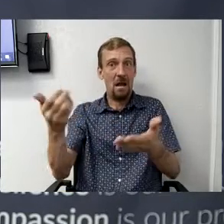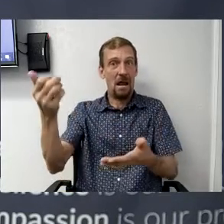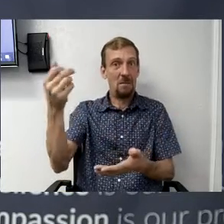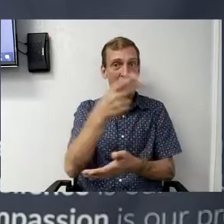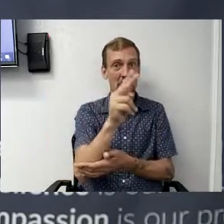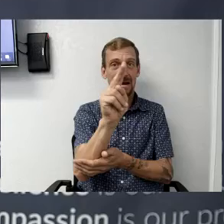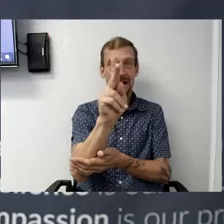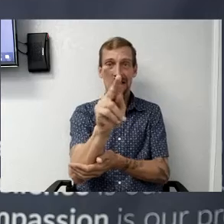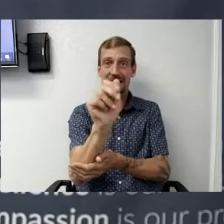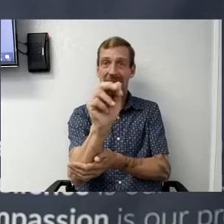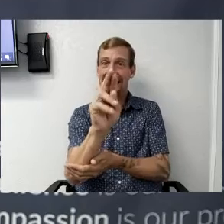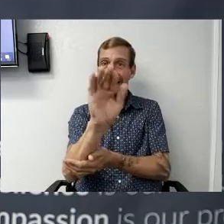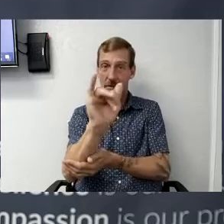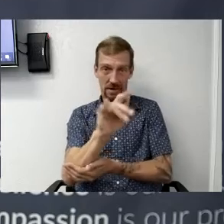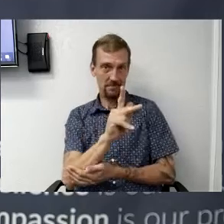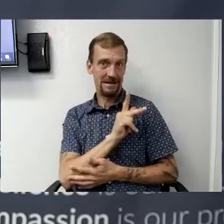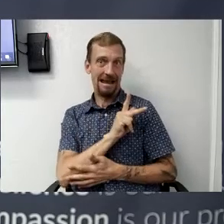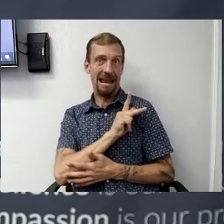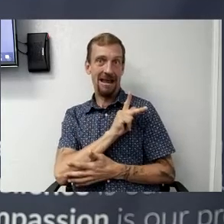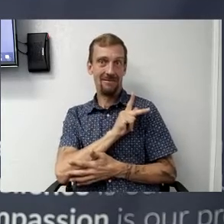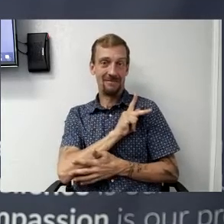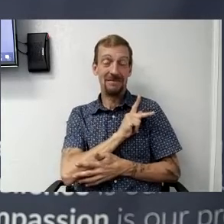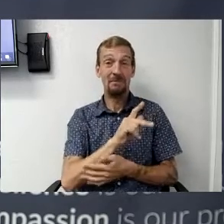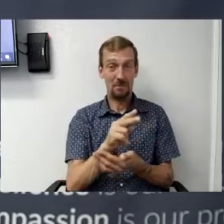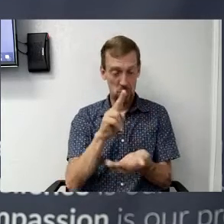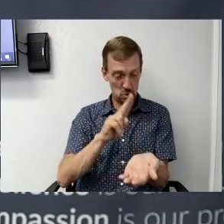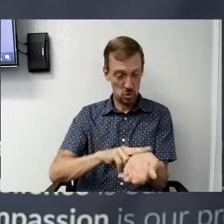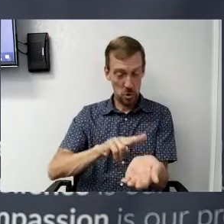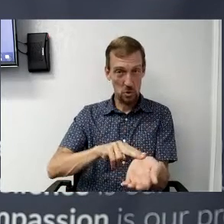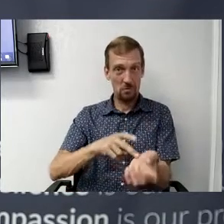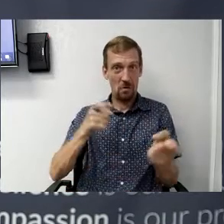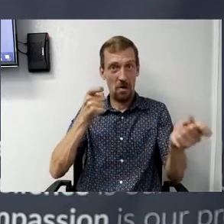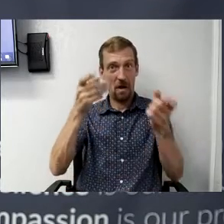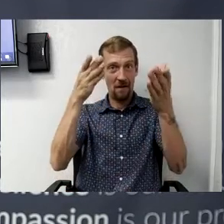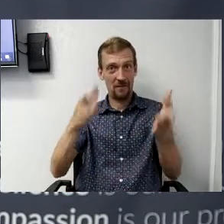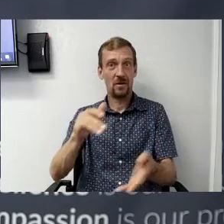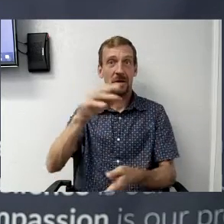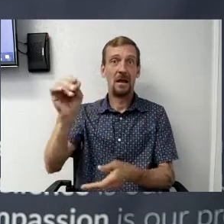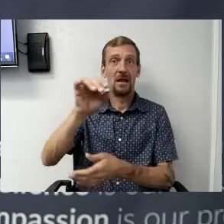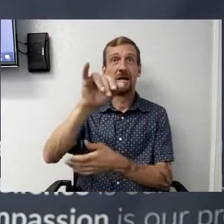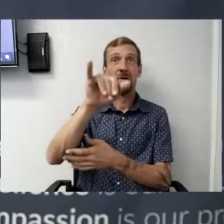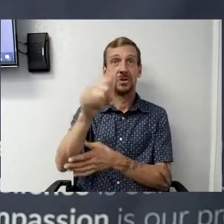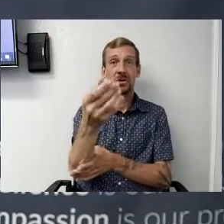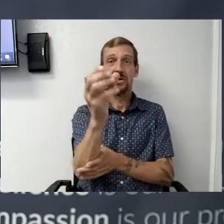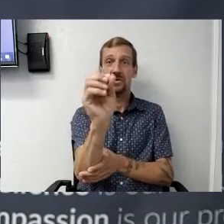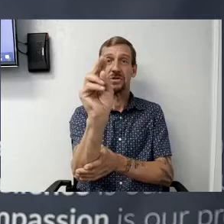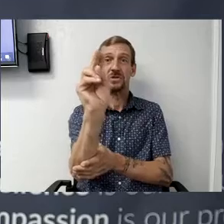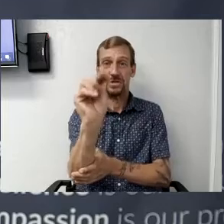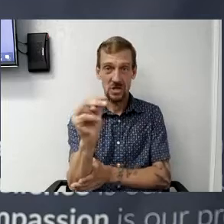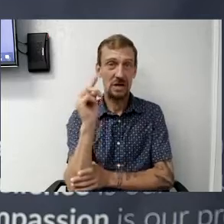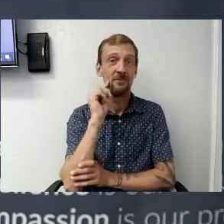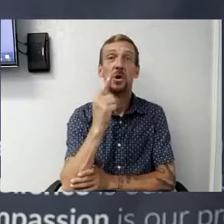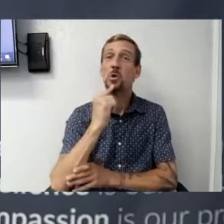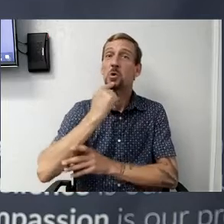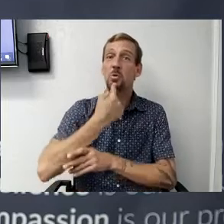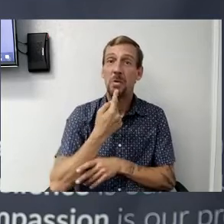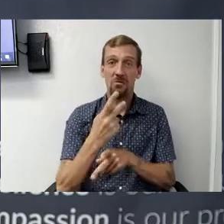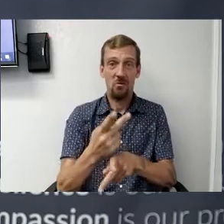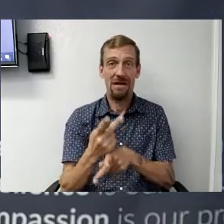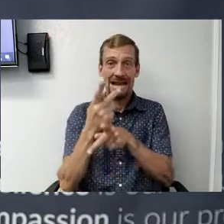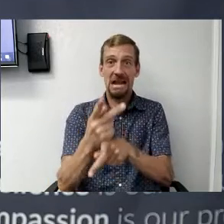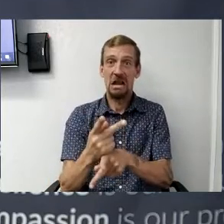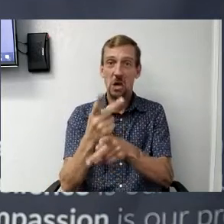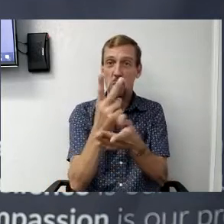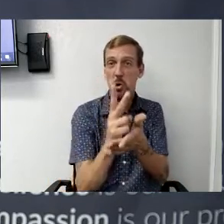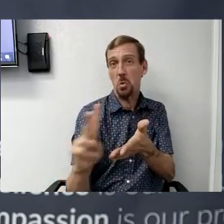Carrie Noeski, our Chief Nursing Officer, and John Knudsen, our Director of Critical Care. They joined us a couple of weeks